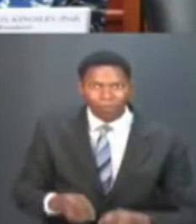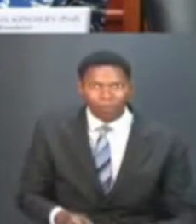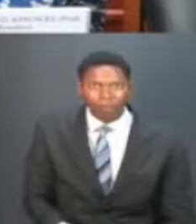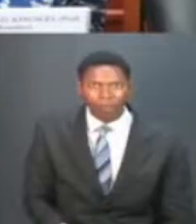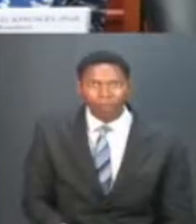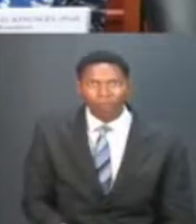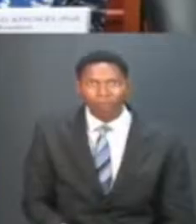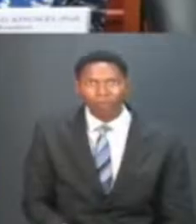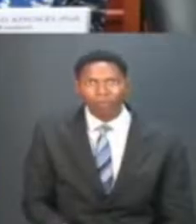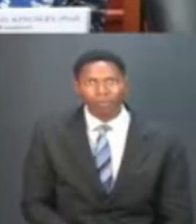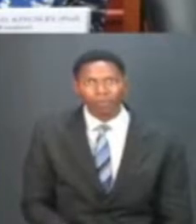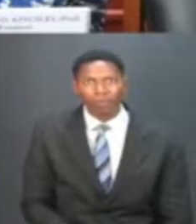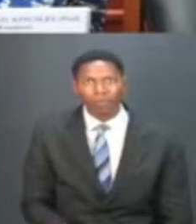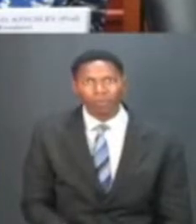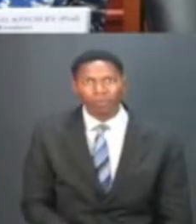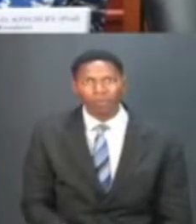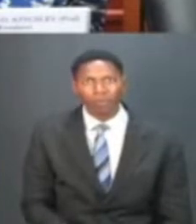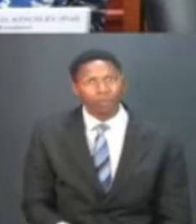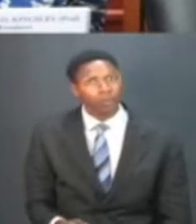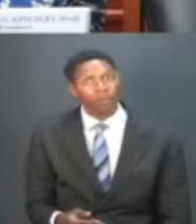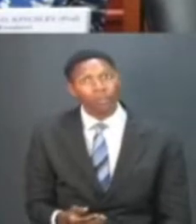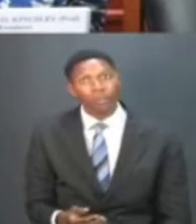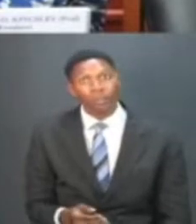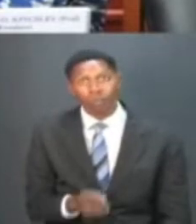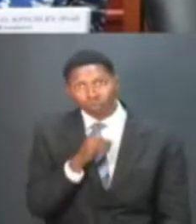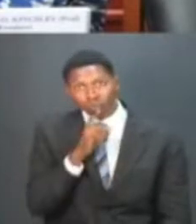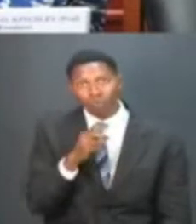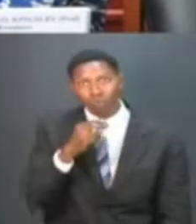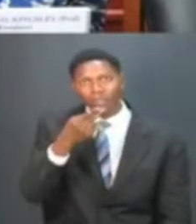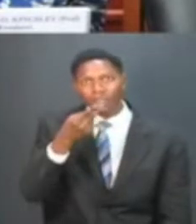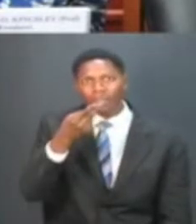package, the NHI package in